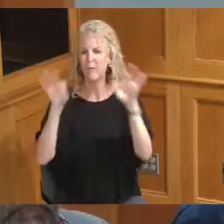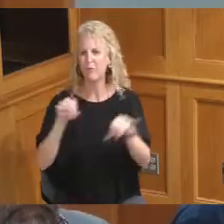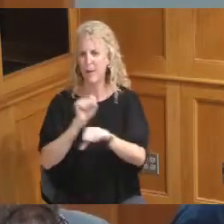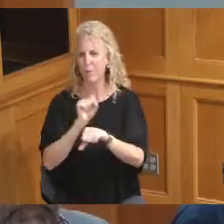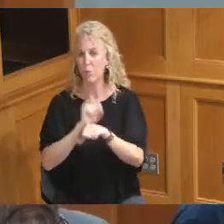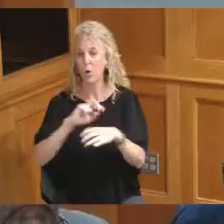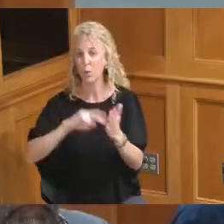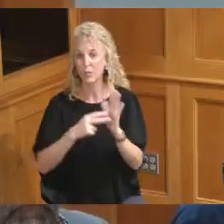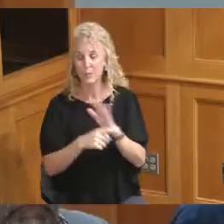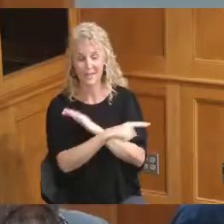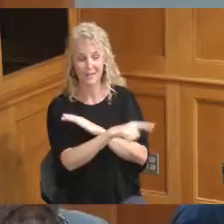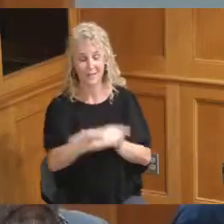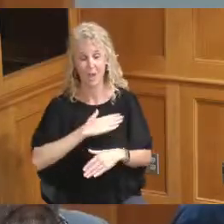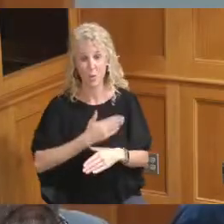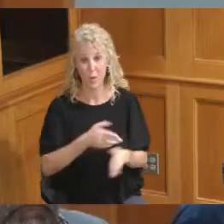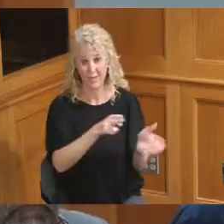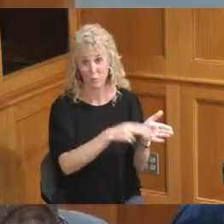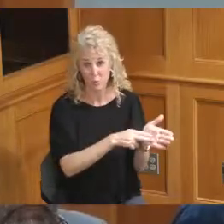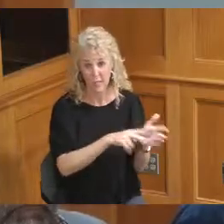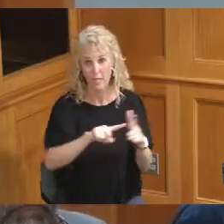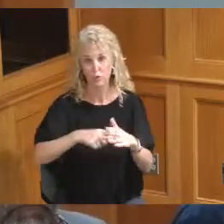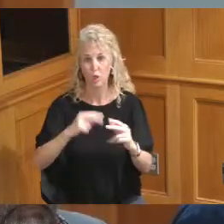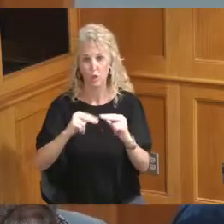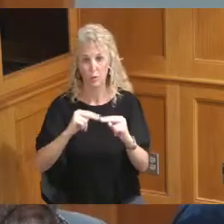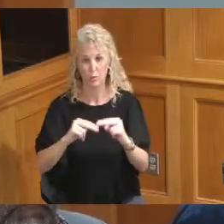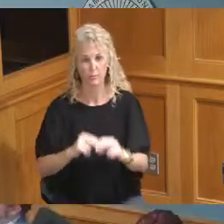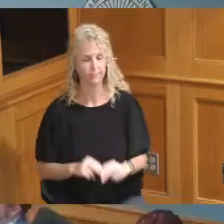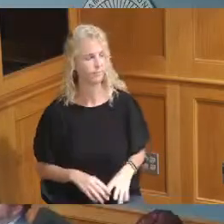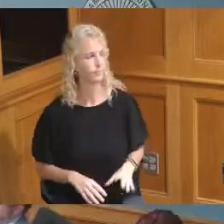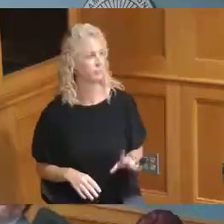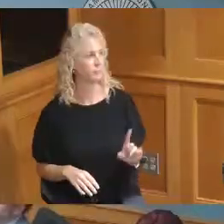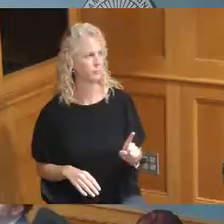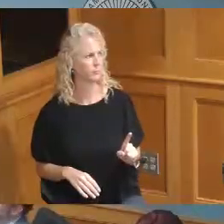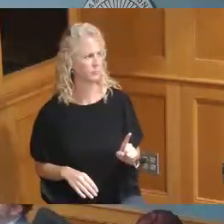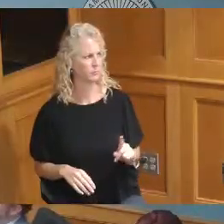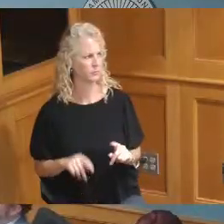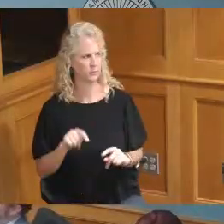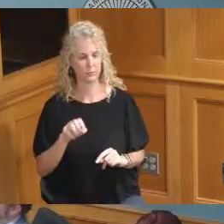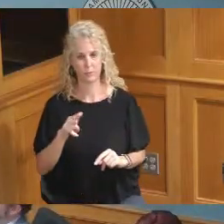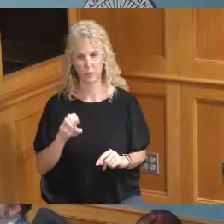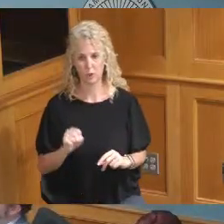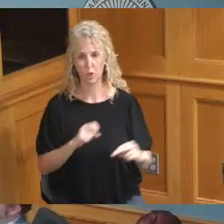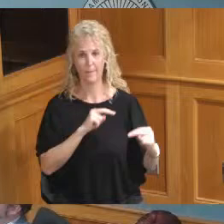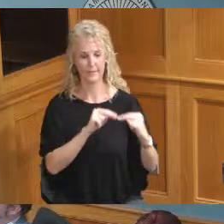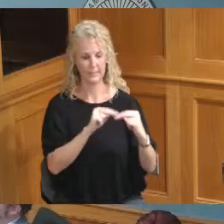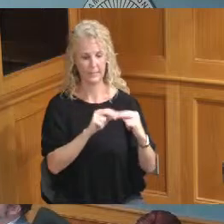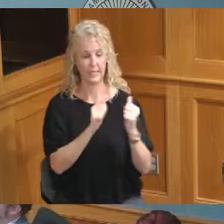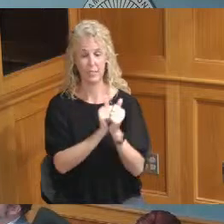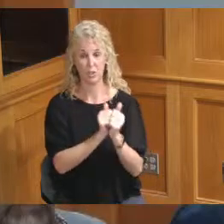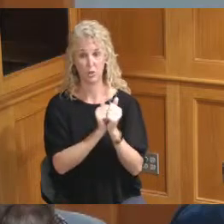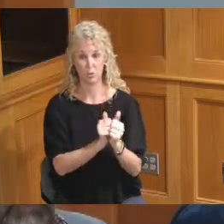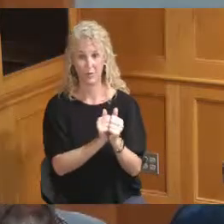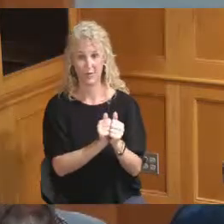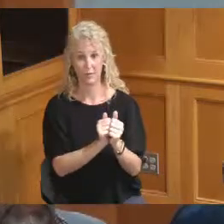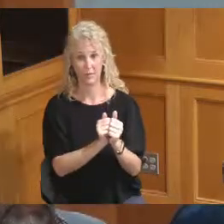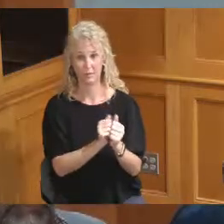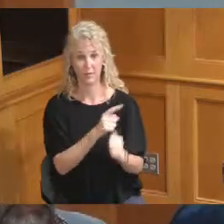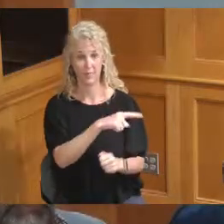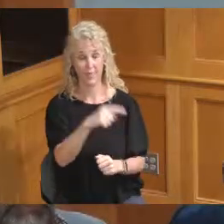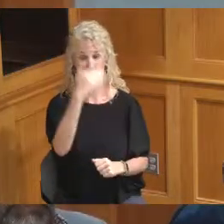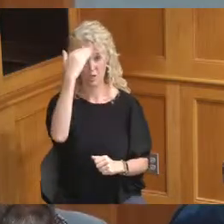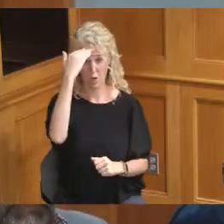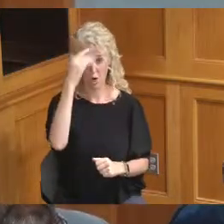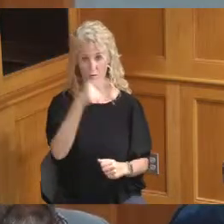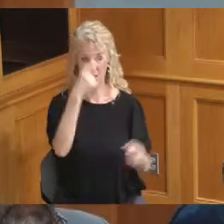document that they will actually sign it. Right. We negotiated the terms. We've negotiated, together, they are aware of it. They